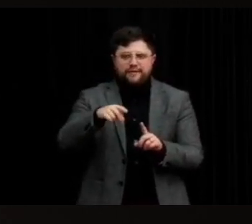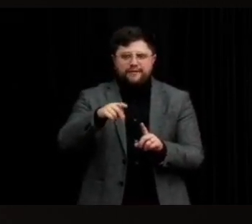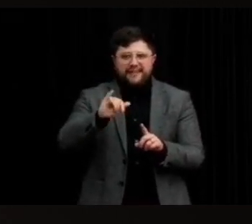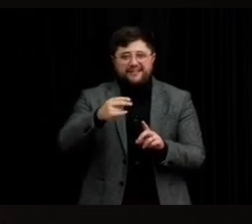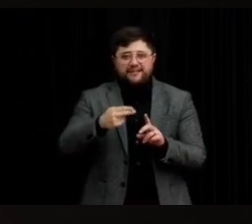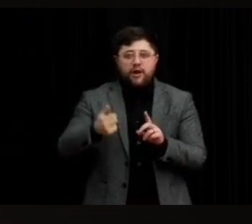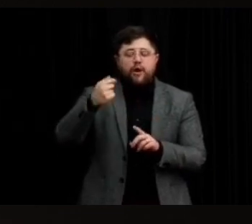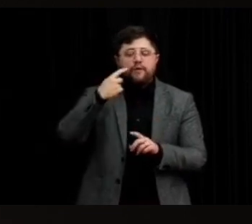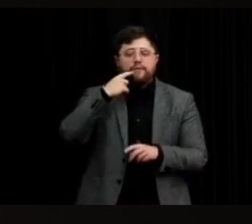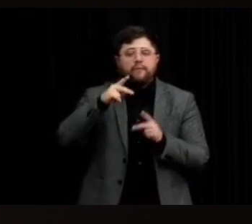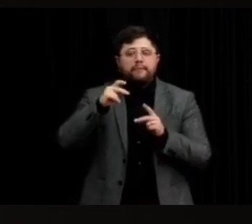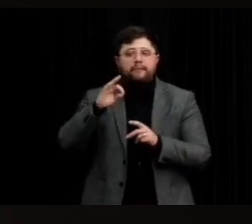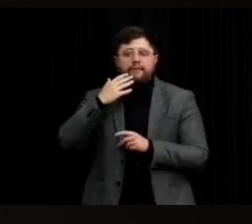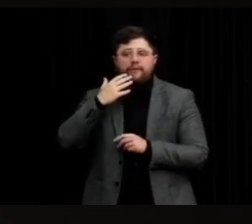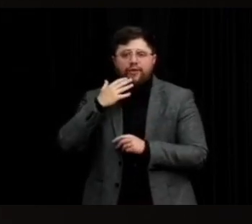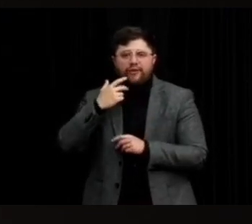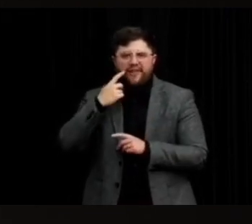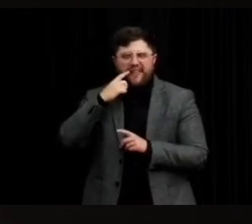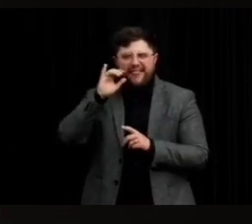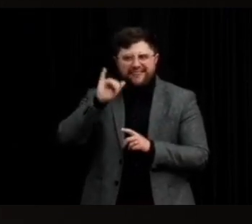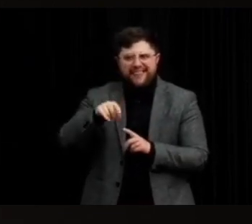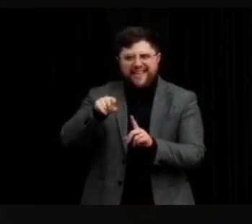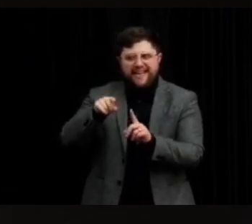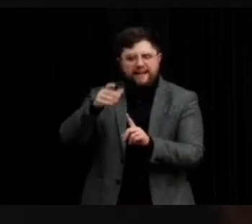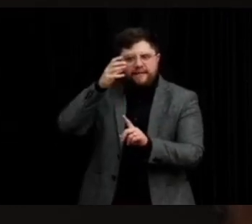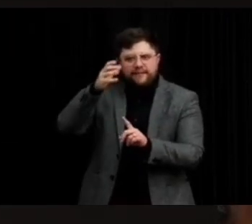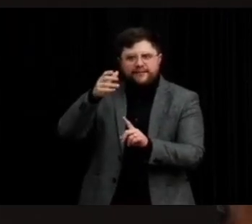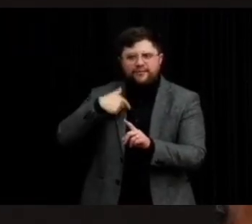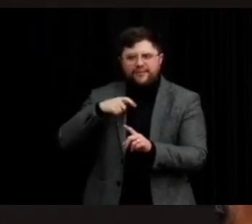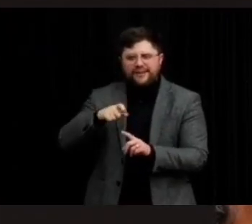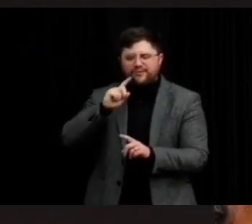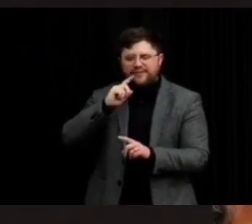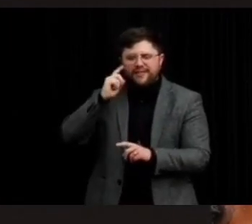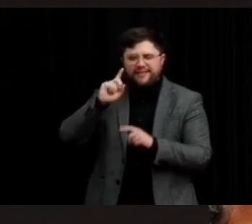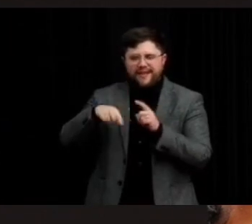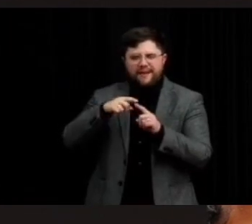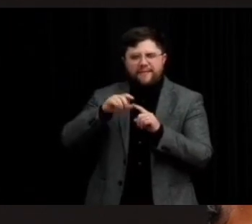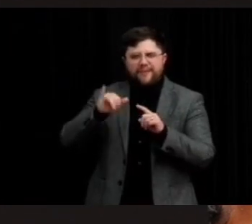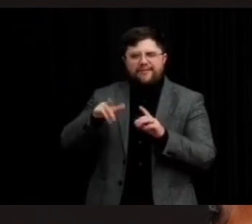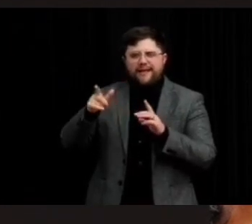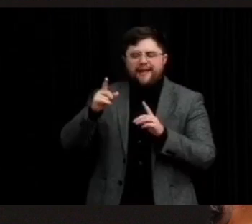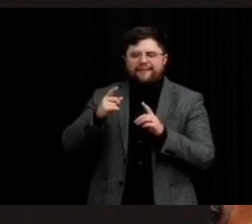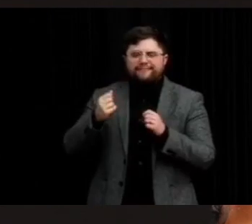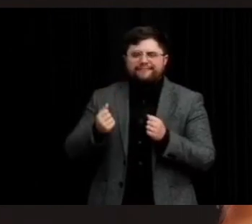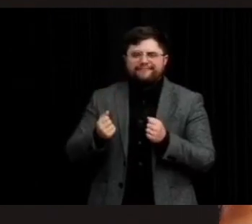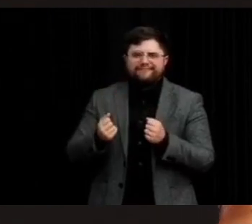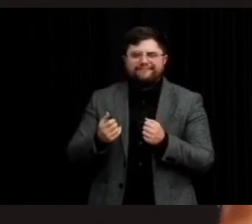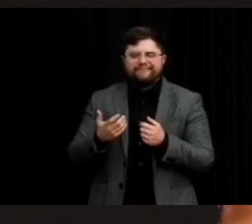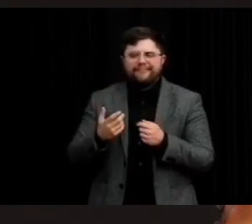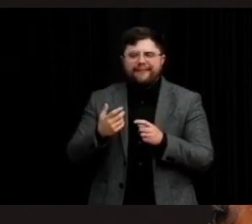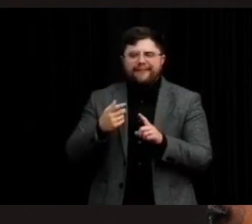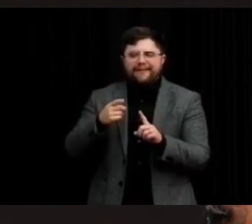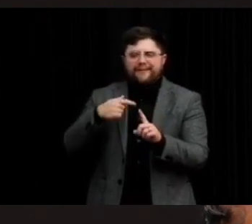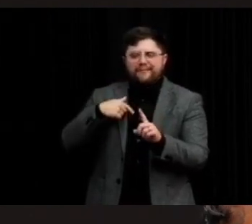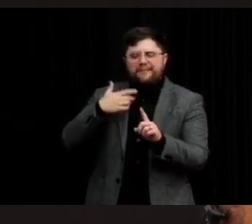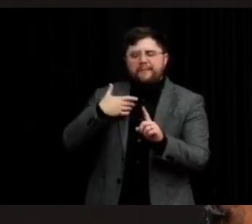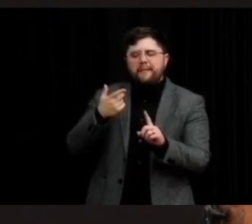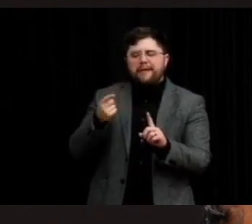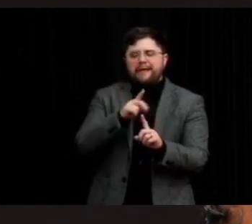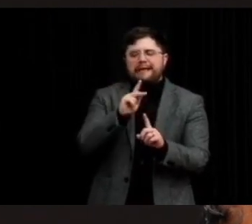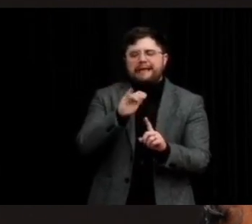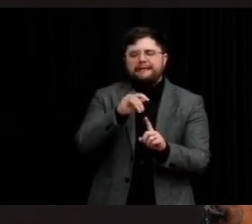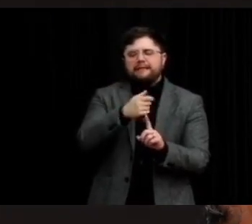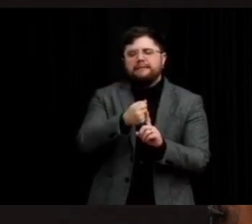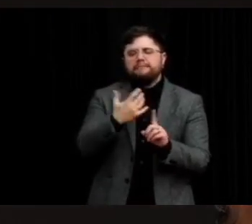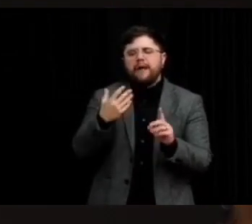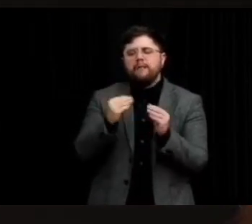is something that makes me think about intersectionality, and perhaps I go to Casey to expand on this a little bit,